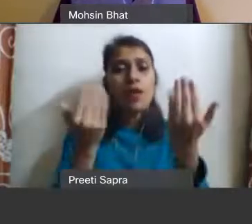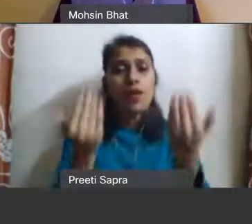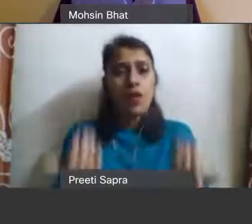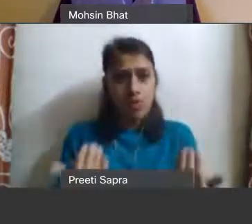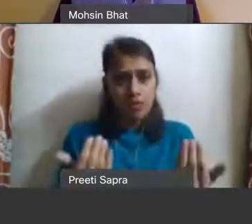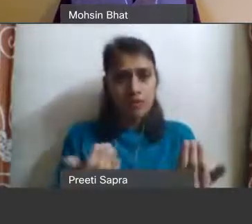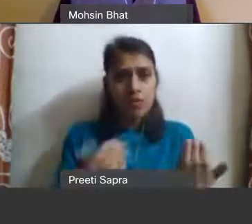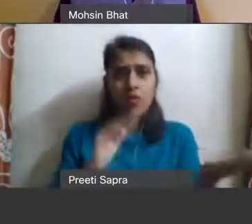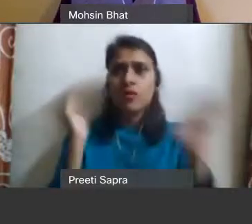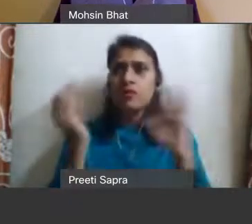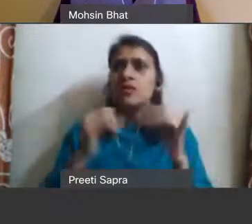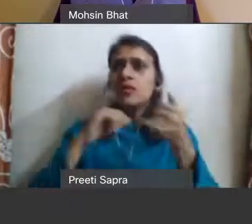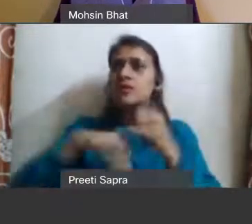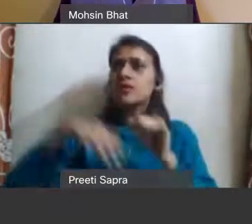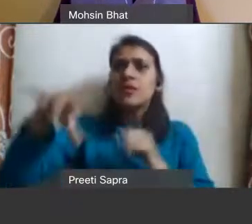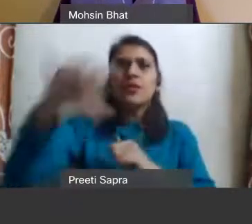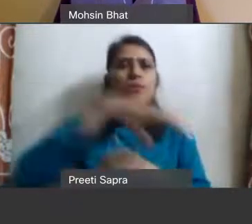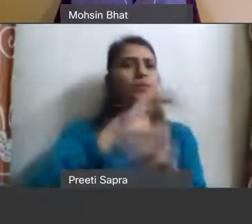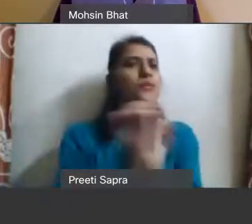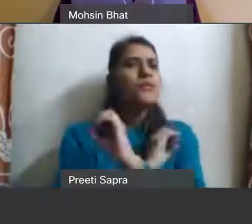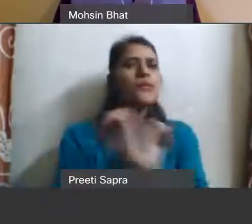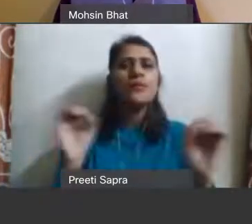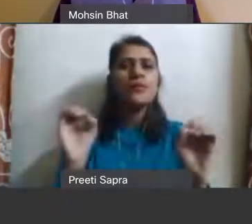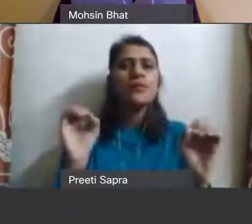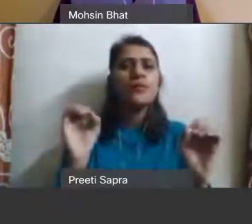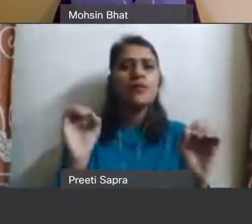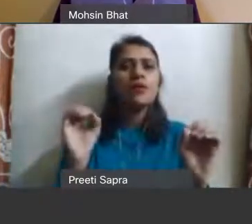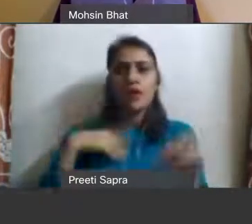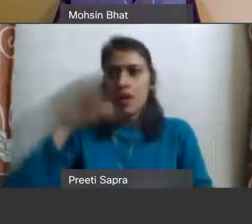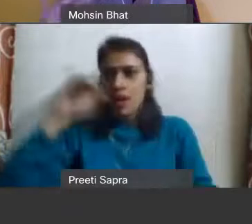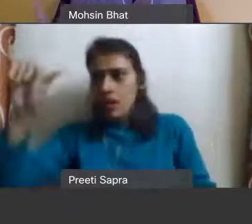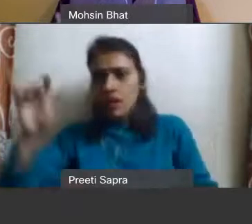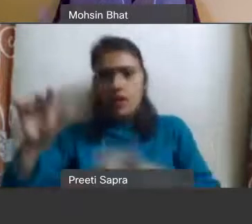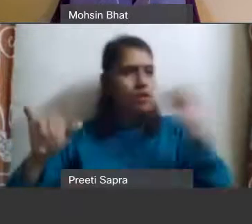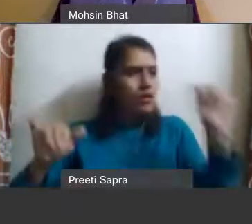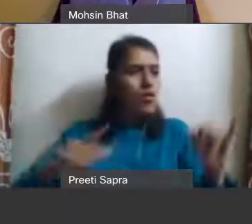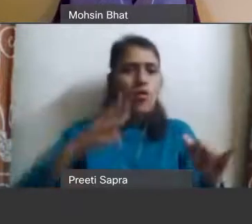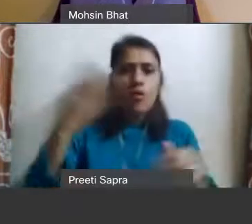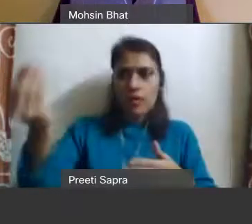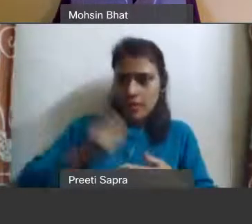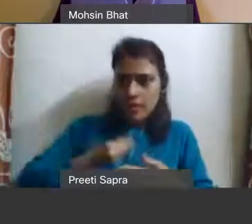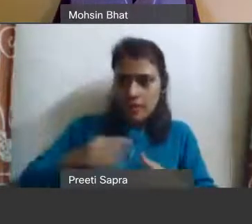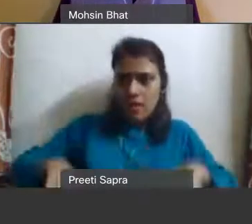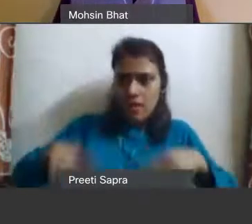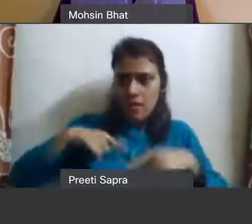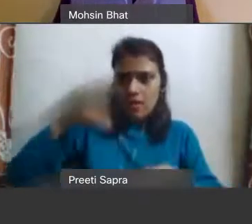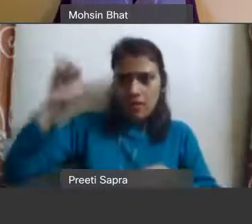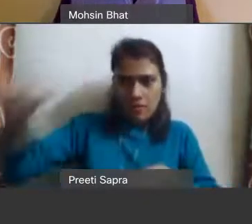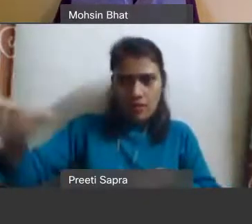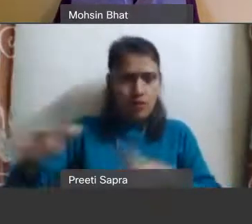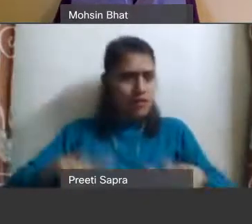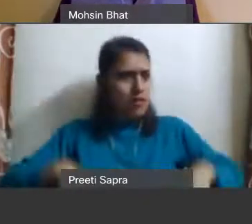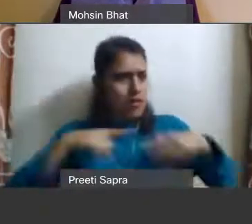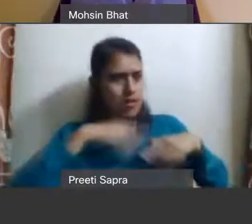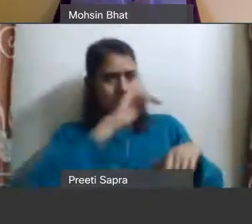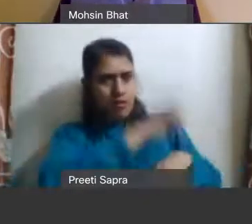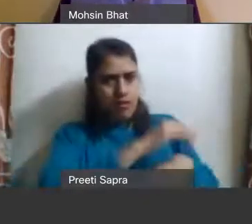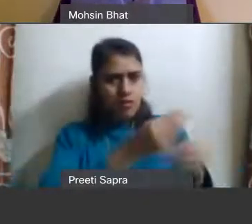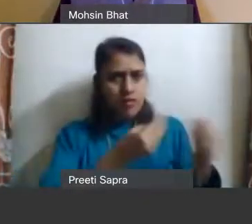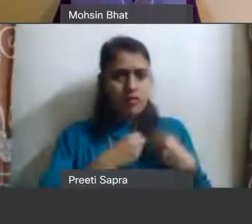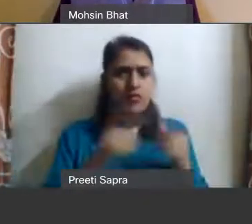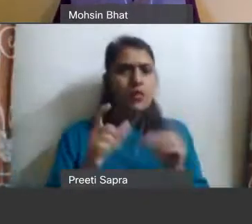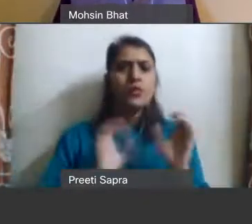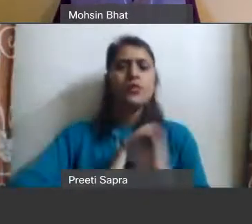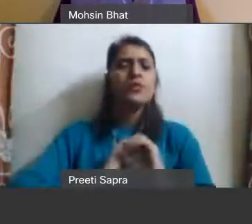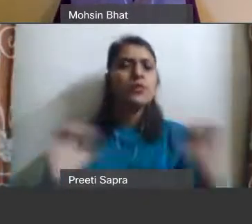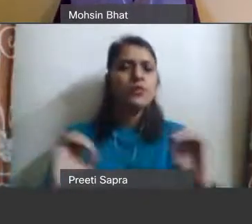verge of statelessness is one manifestation of that, those sort of pathological consequences of documentary citizenship. Now, in